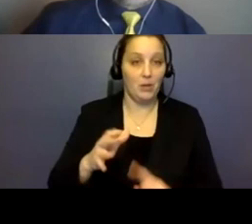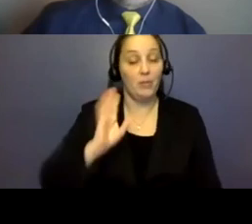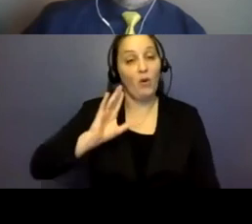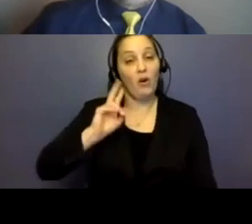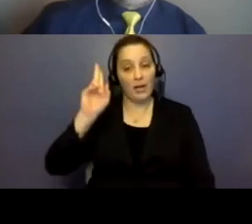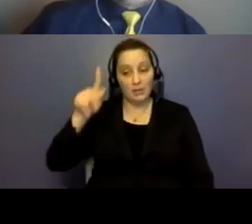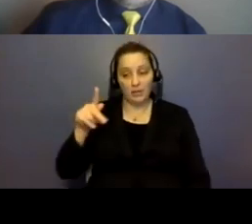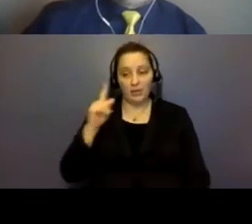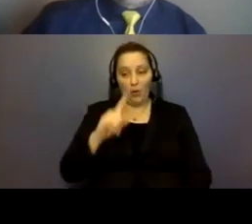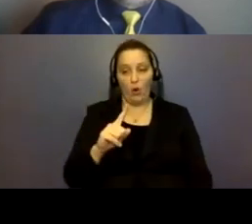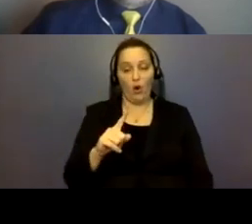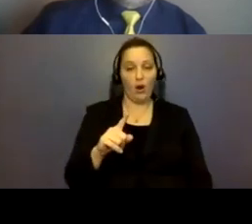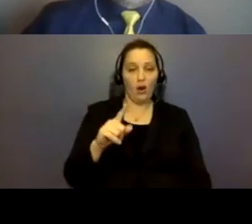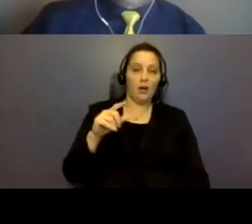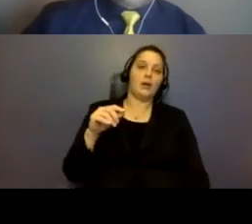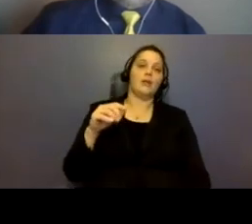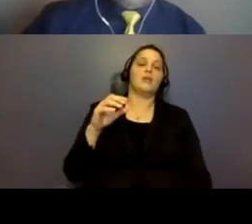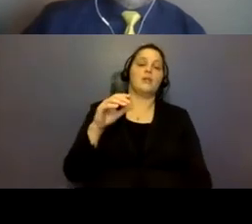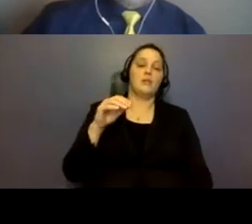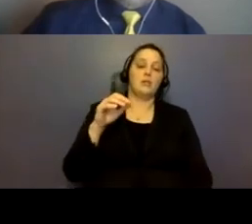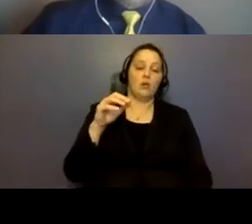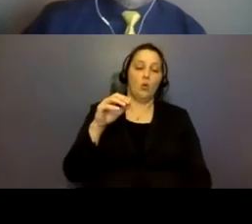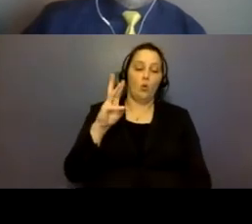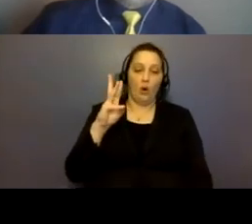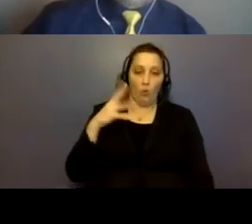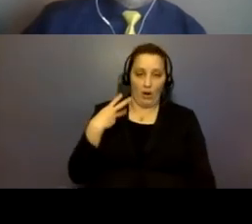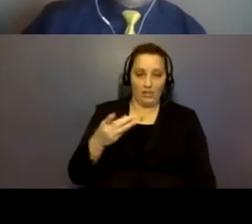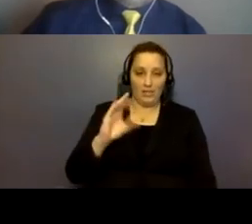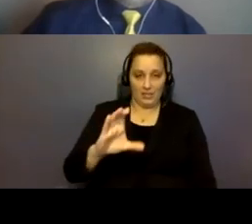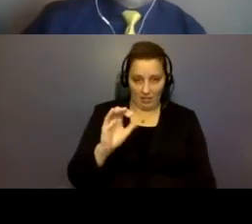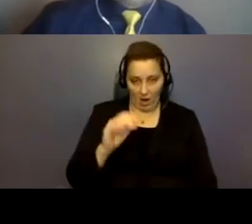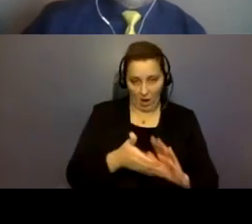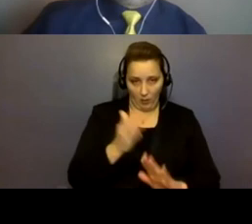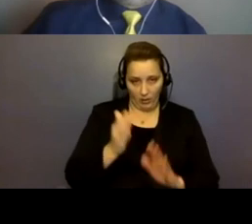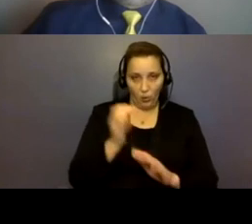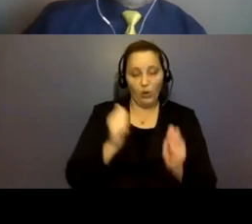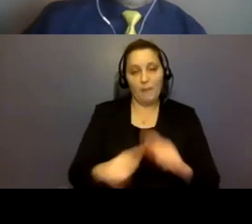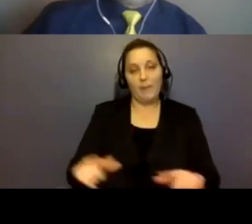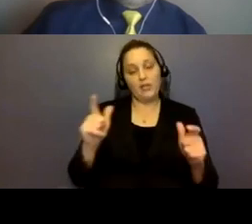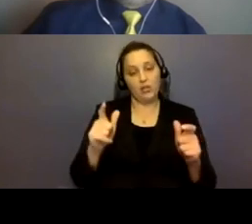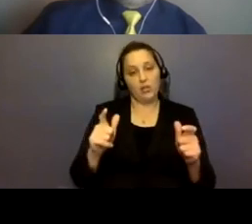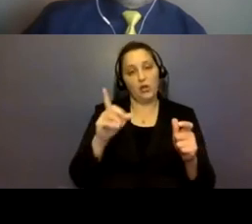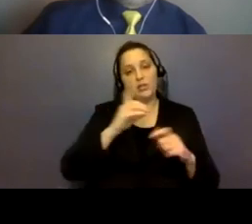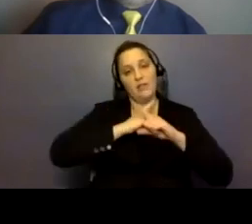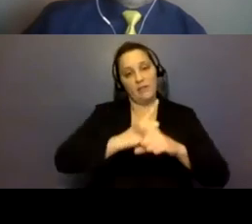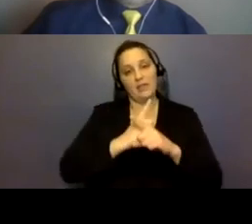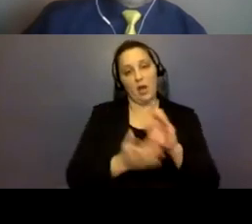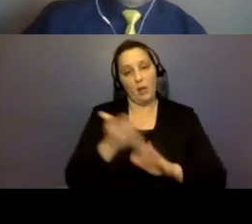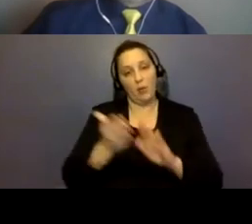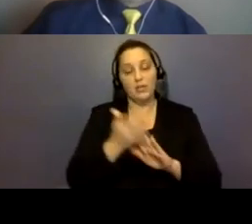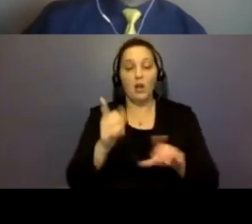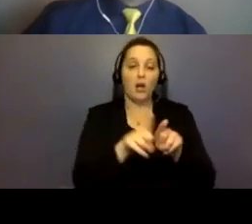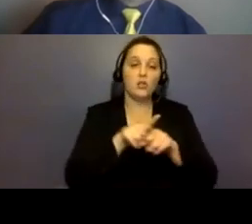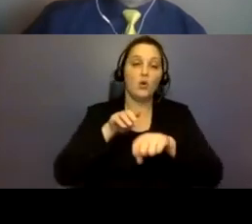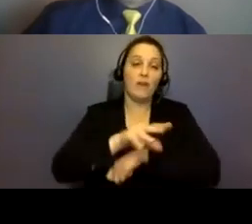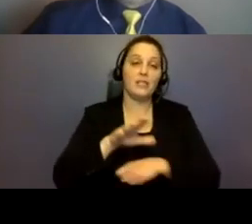Business Development Sales and Washington, D.C. Operations with a major defense corporation, General Bivens also advises